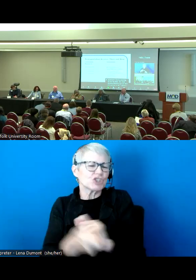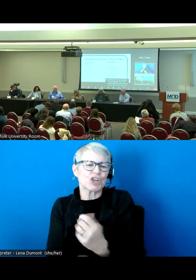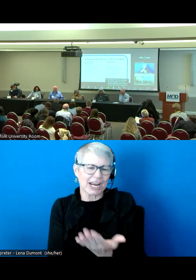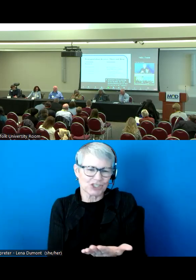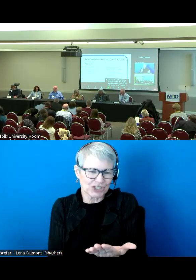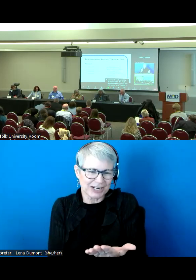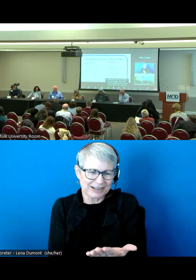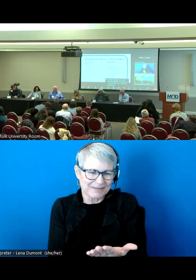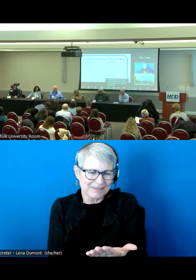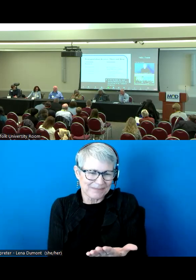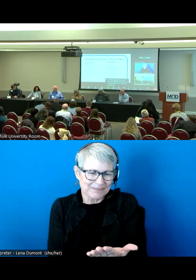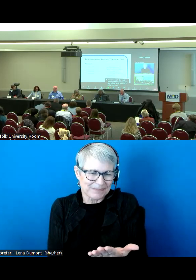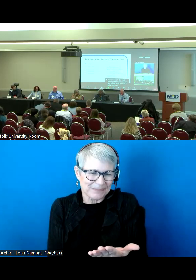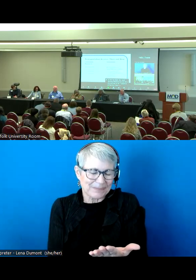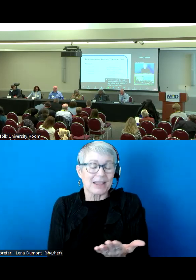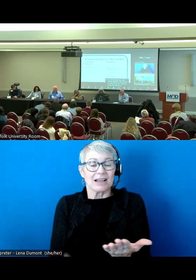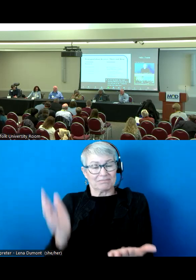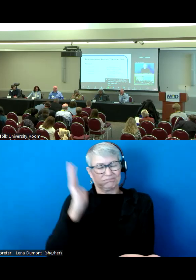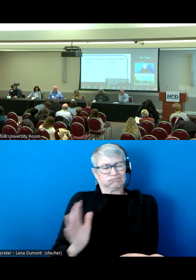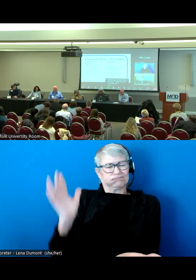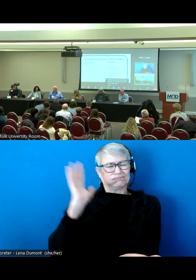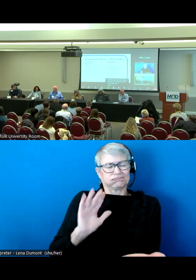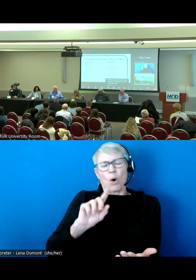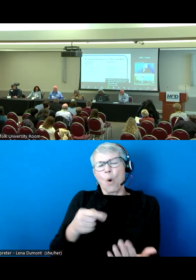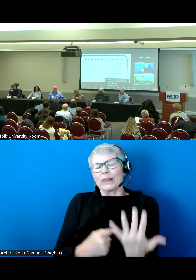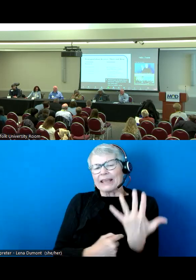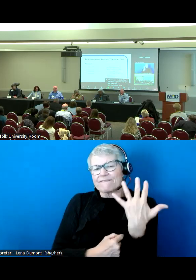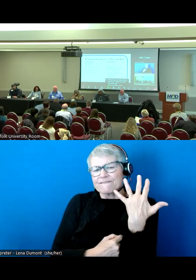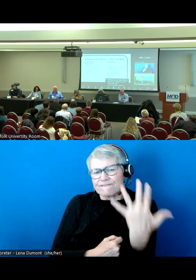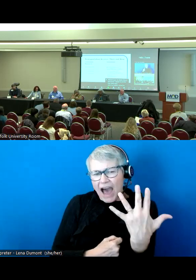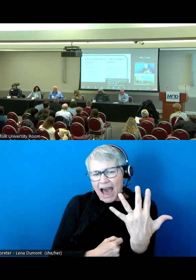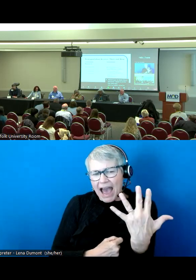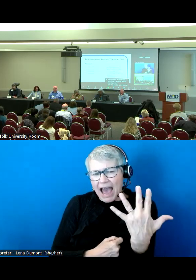were only 5 accessible Green Line stations. 5.